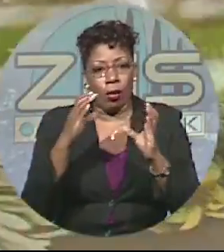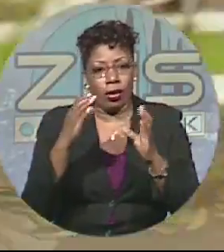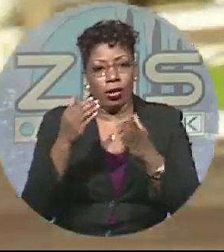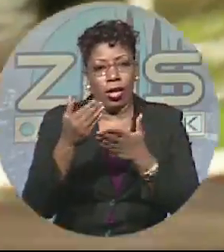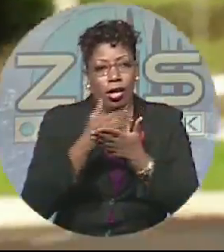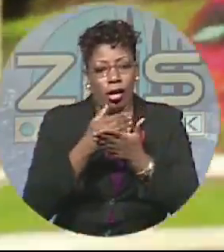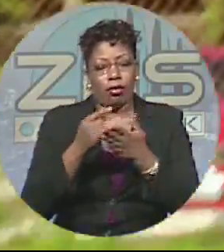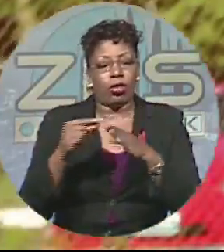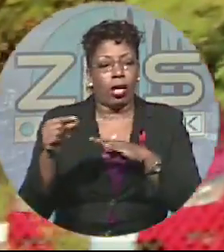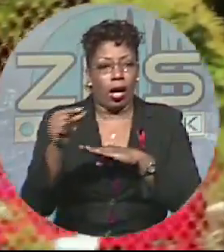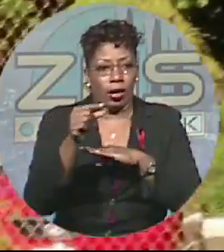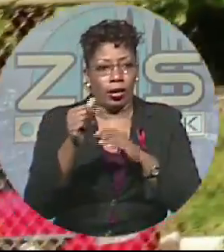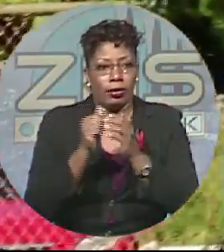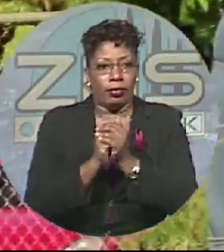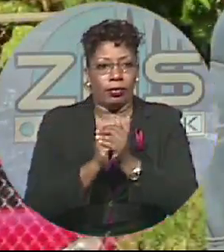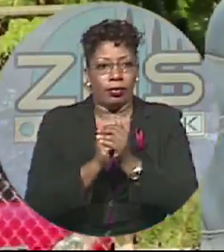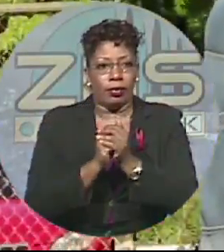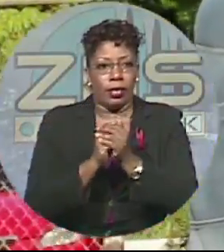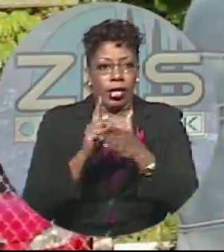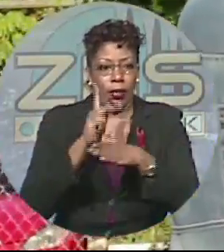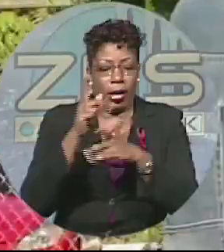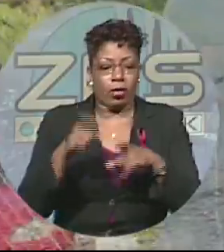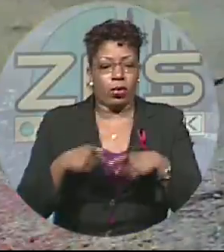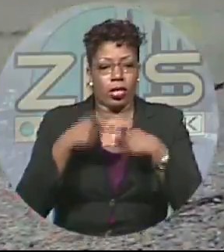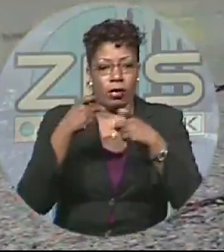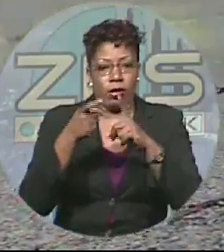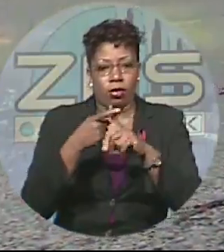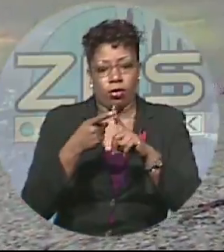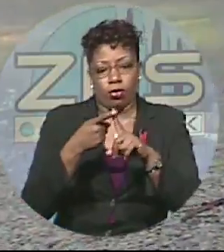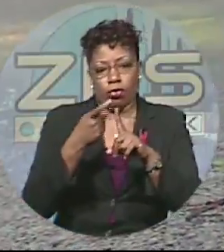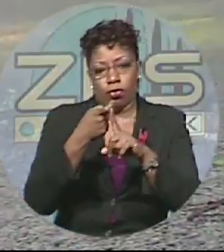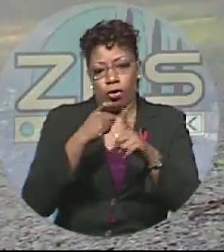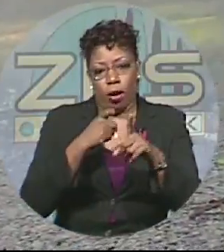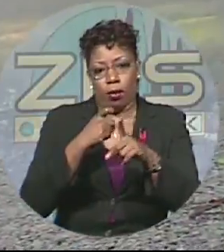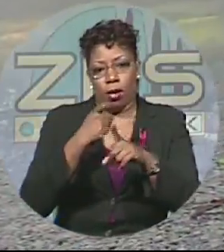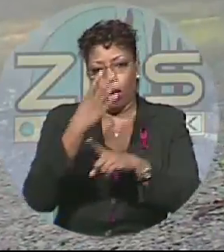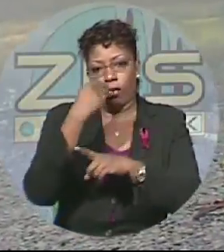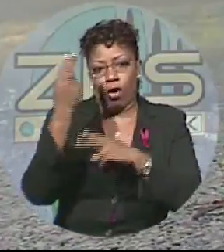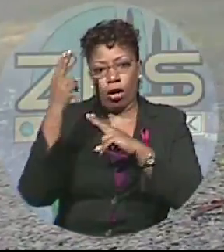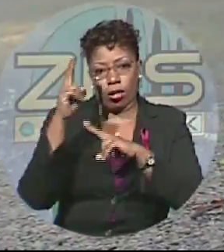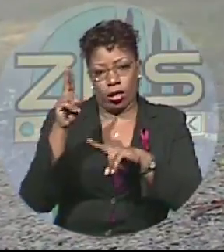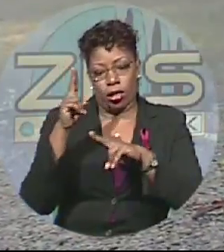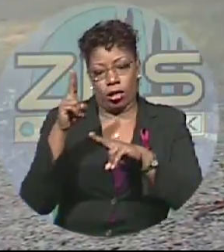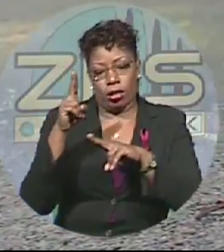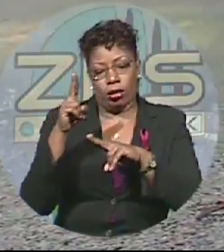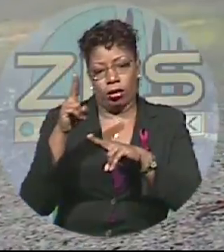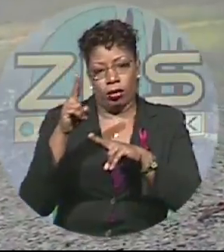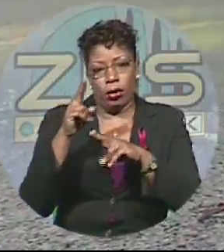us. The plants were kindly donated by Fox Hill Nursery on Bernard Road.